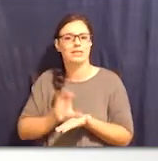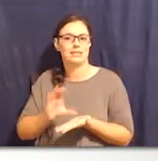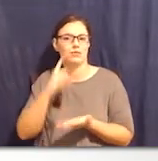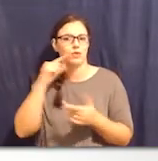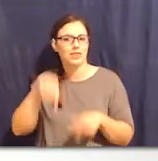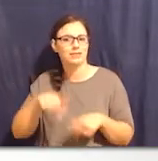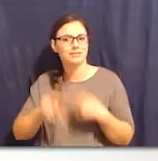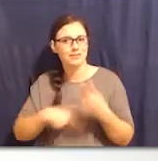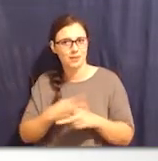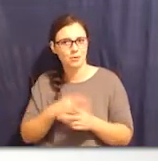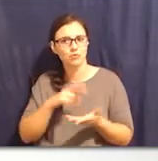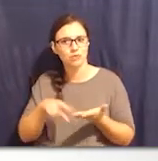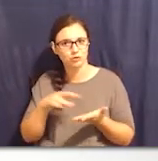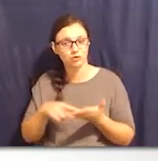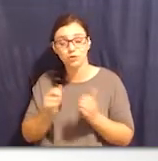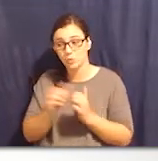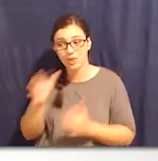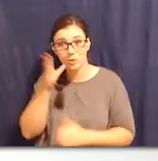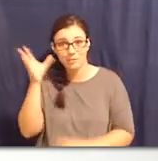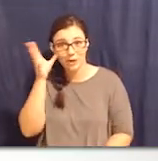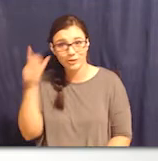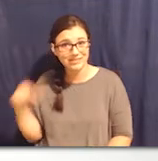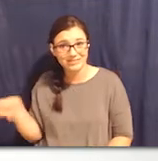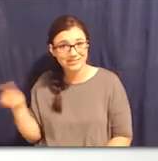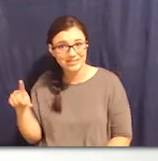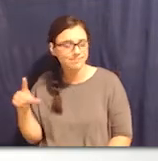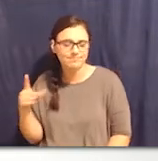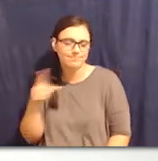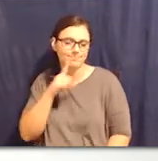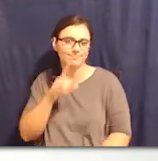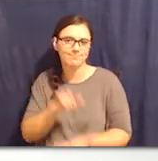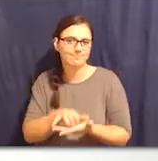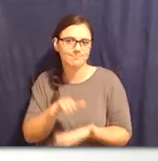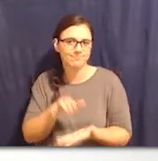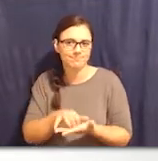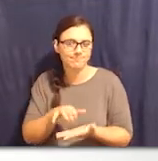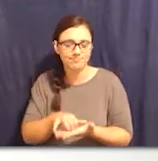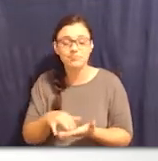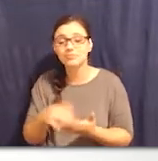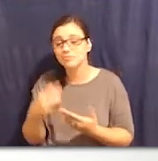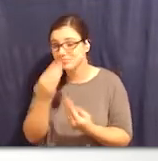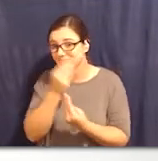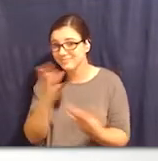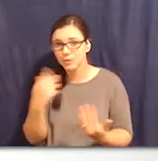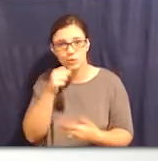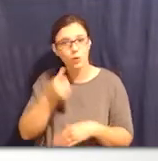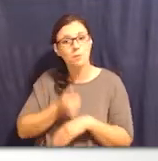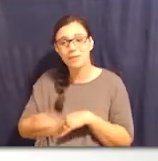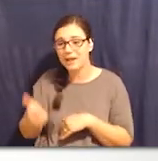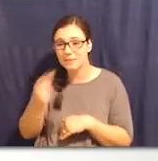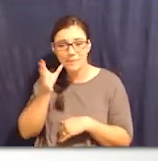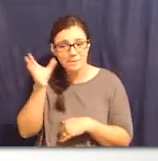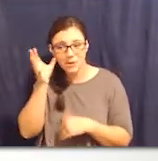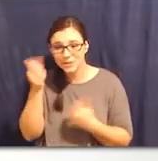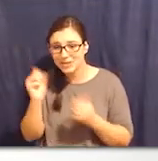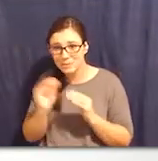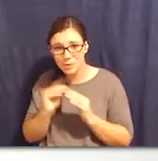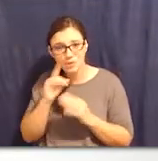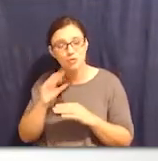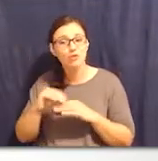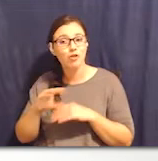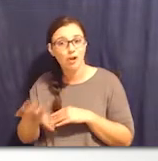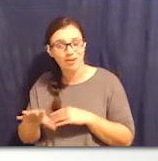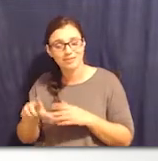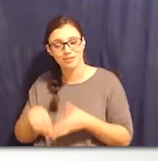them, there is now funding for this type of research. So without the parents, this couldn't be. And by the way, we no